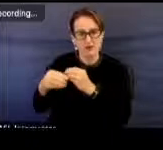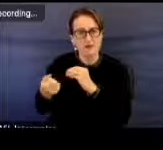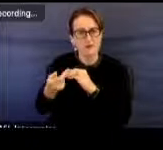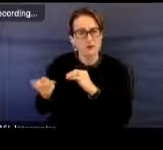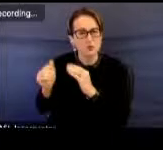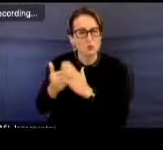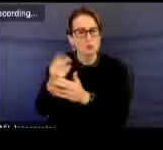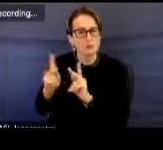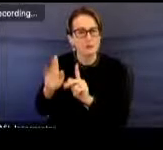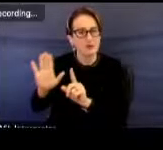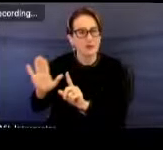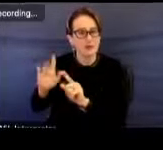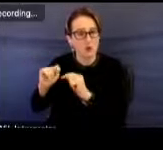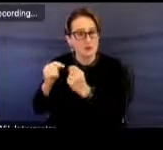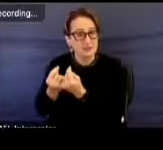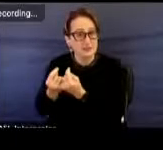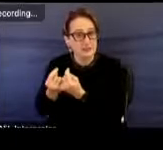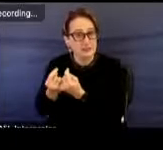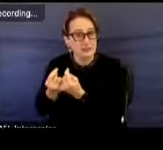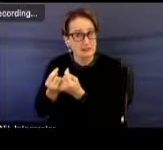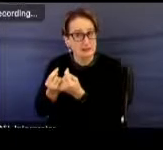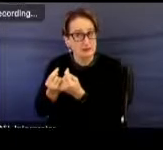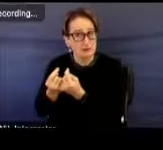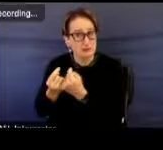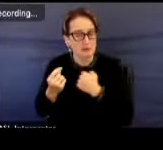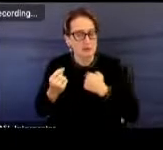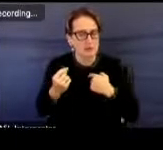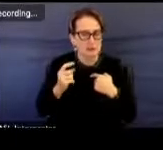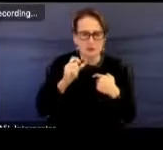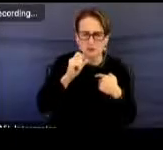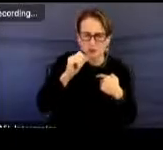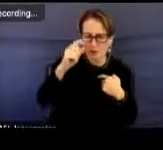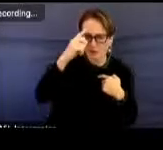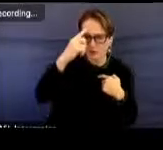I don't recall if we